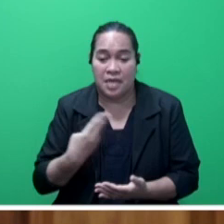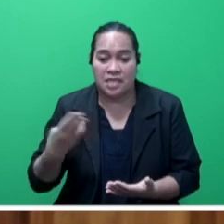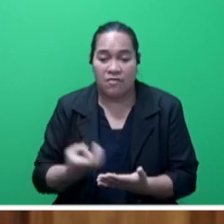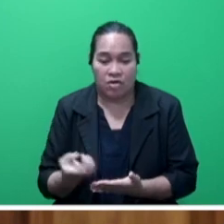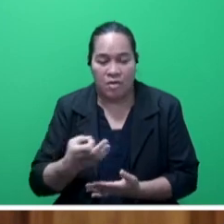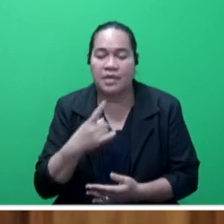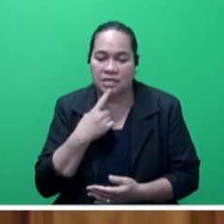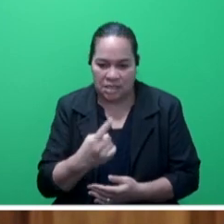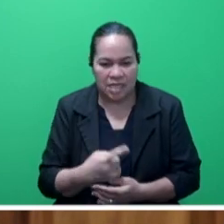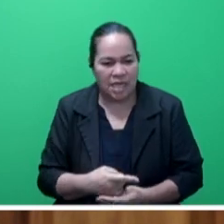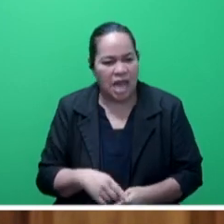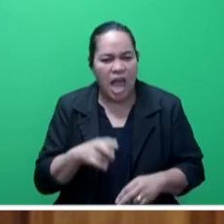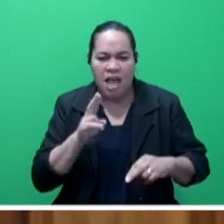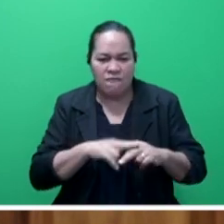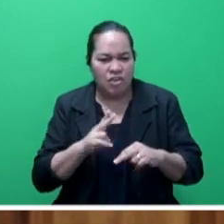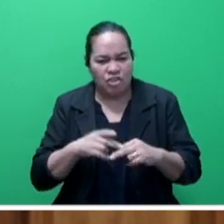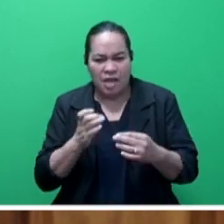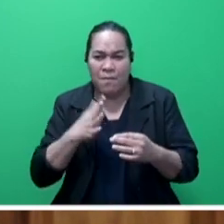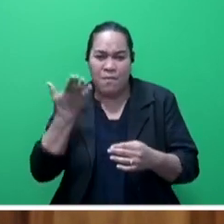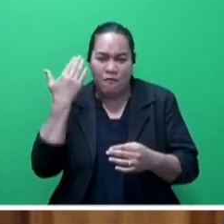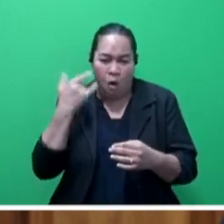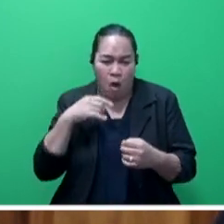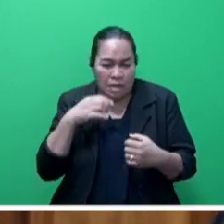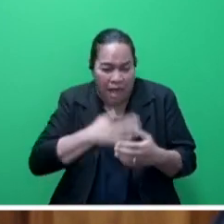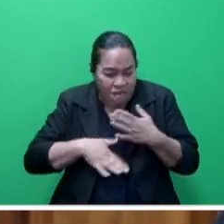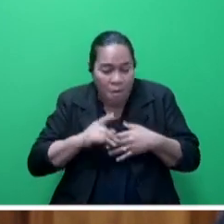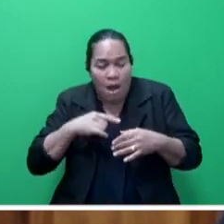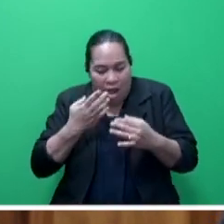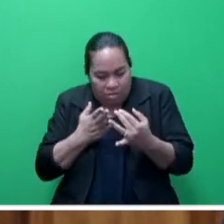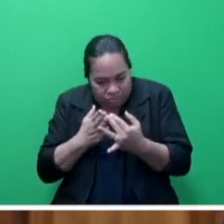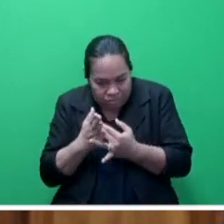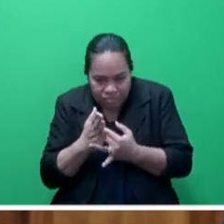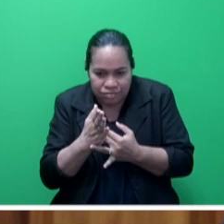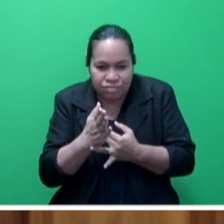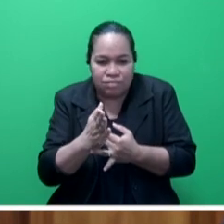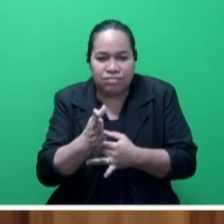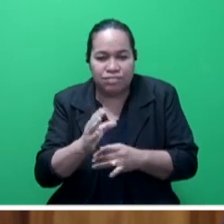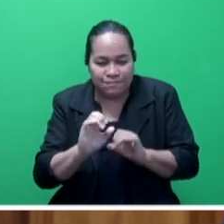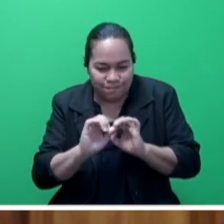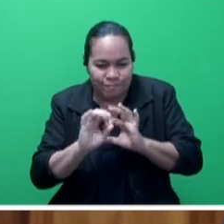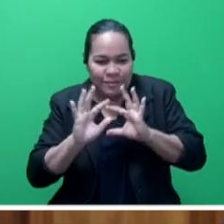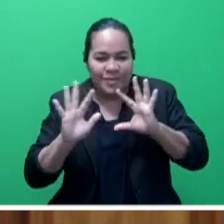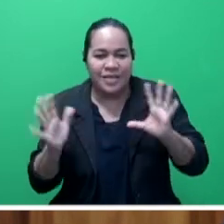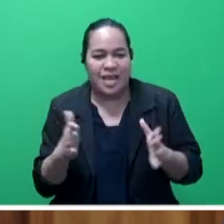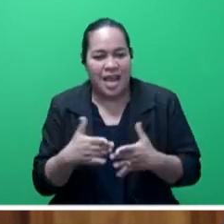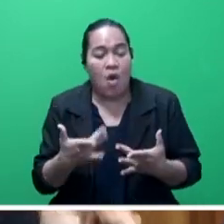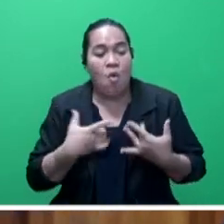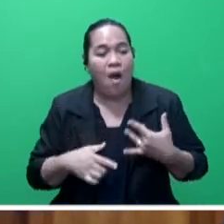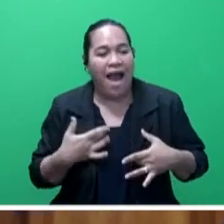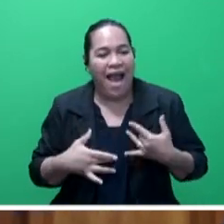Fiji is out of its darkest times. Mr. Speaker, sir, we have come out of our darkest times because of